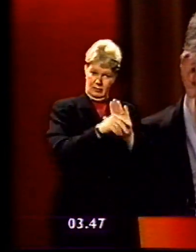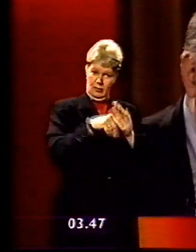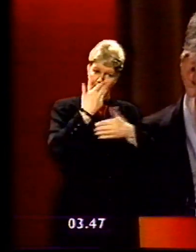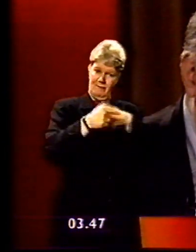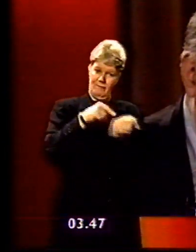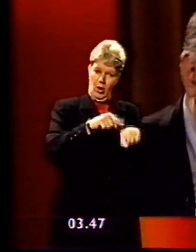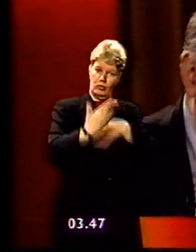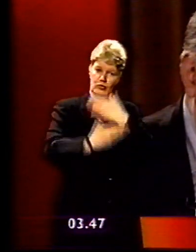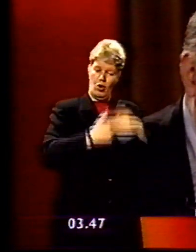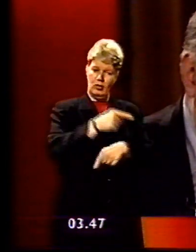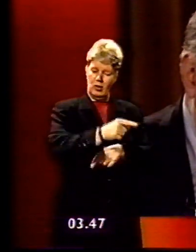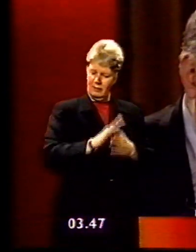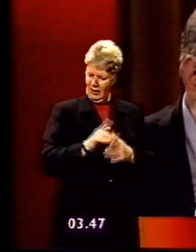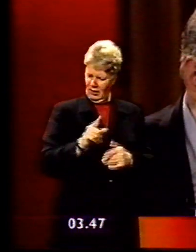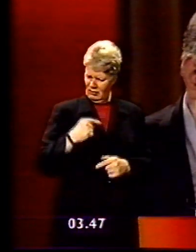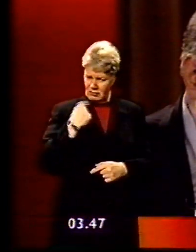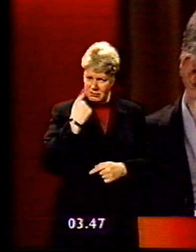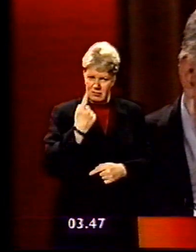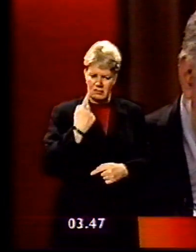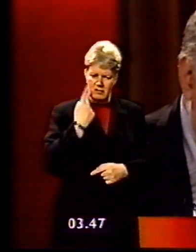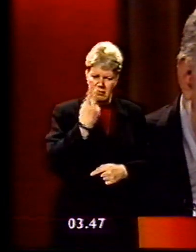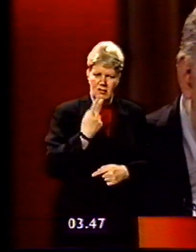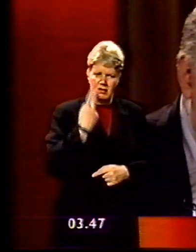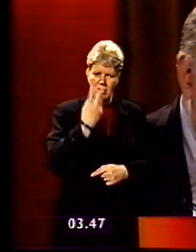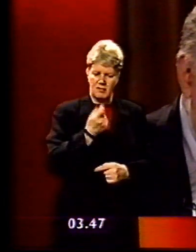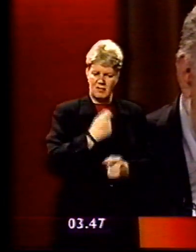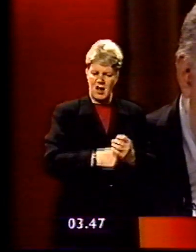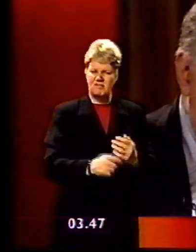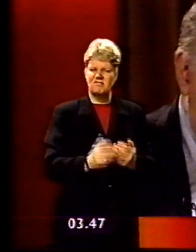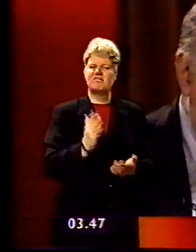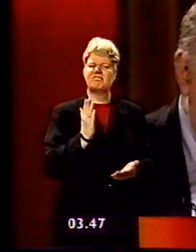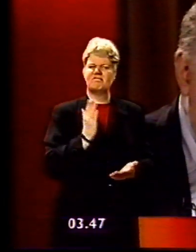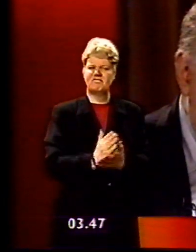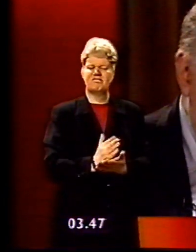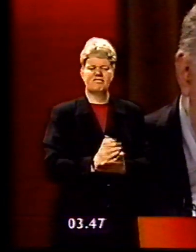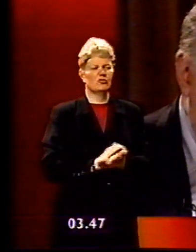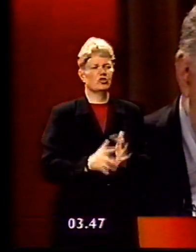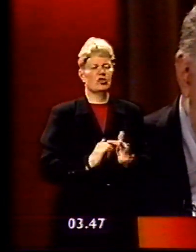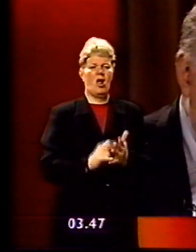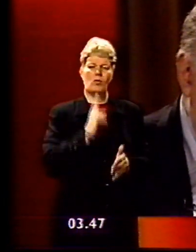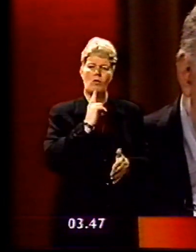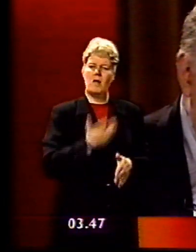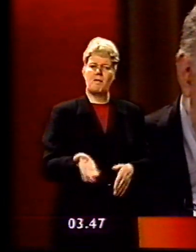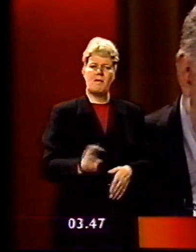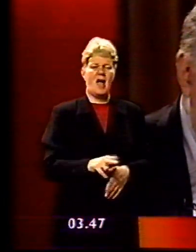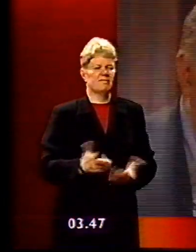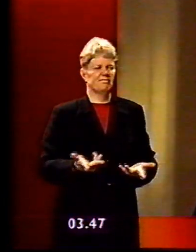then, you became more and more certain that Charles wasn't going to come back.